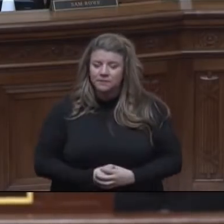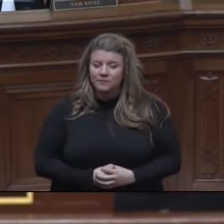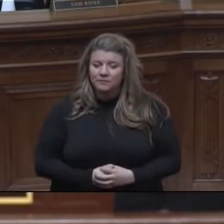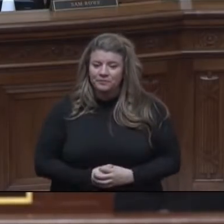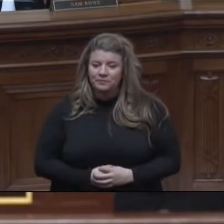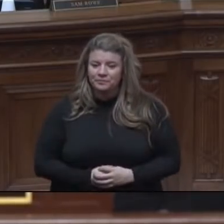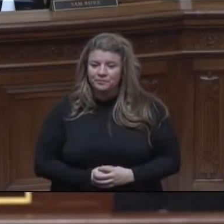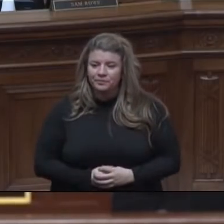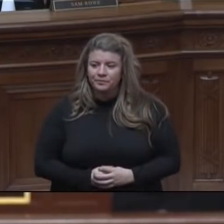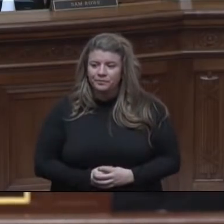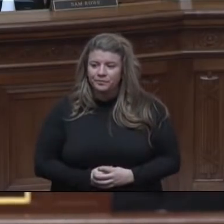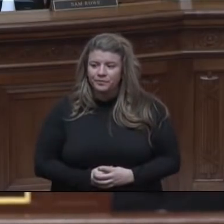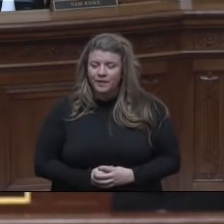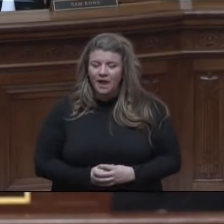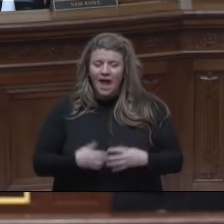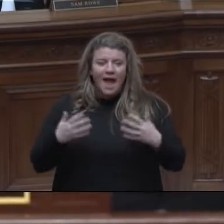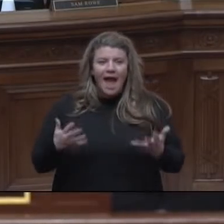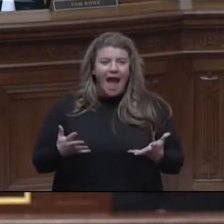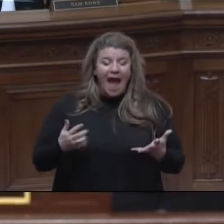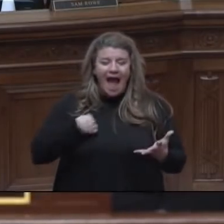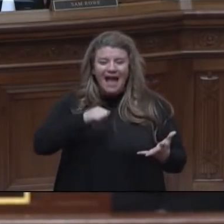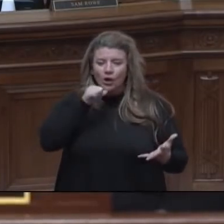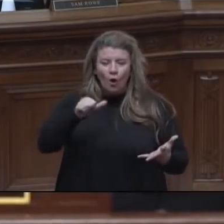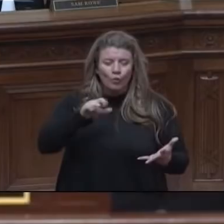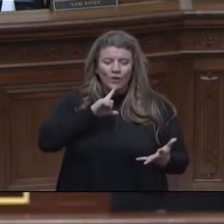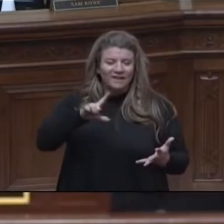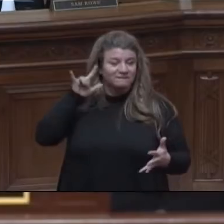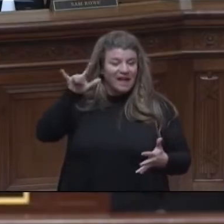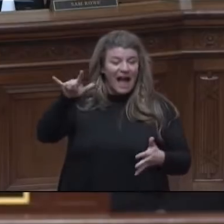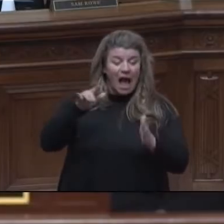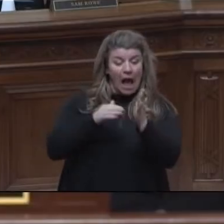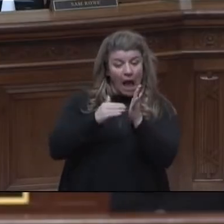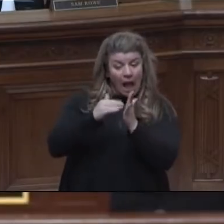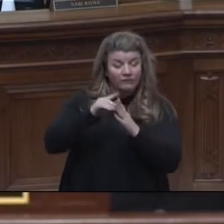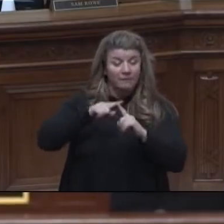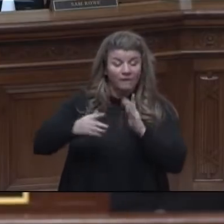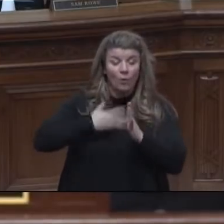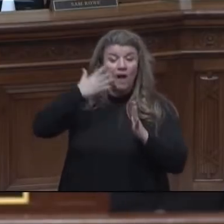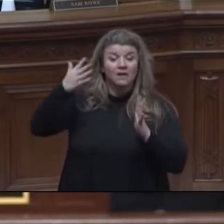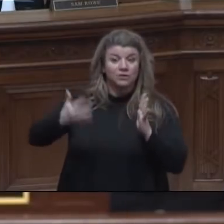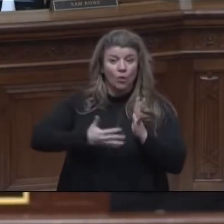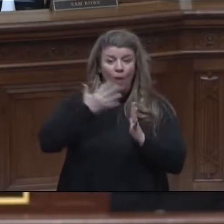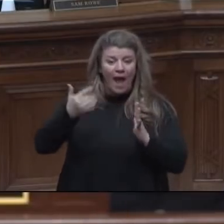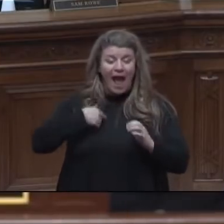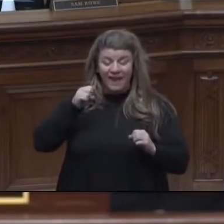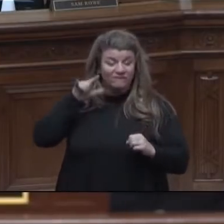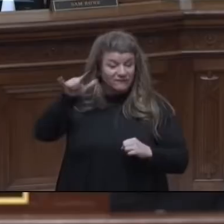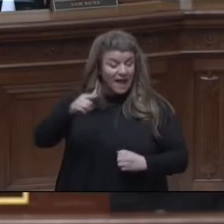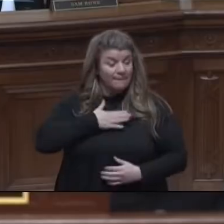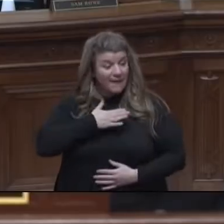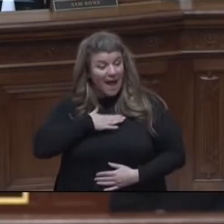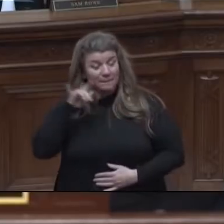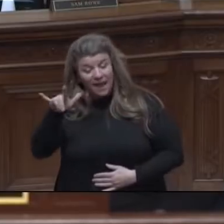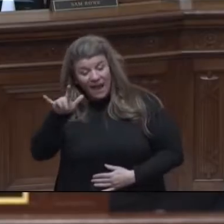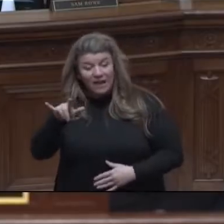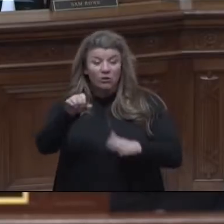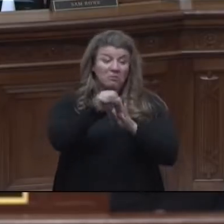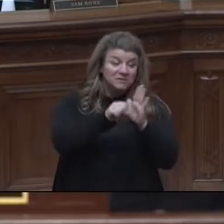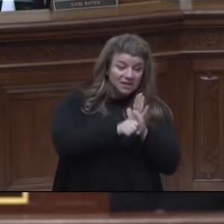You know, I don't get to fly very often, but I fly from time to time, whether it's in my plane or the state's